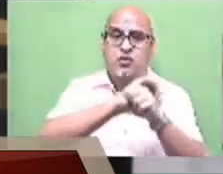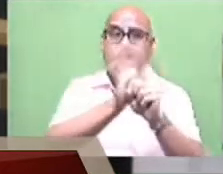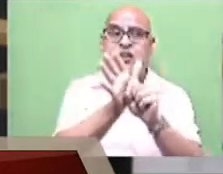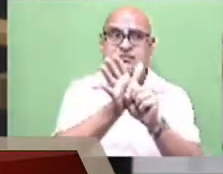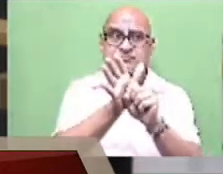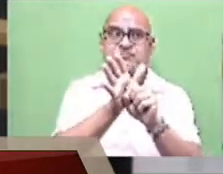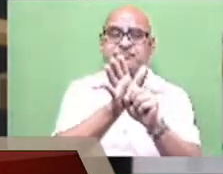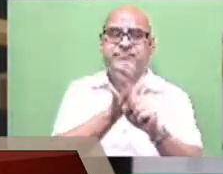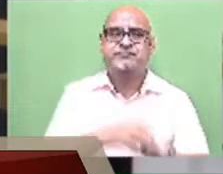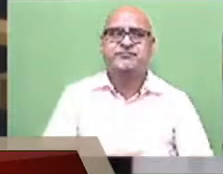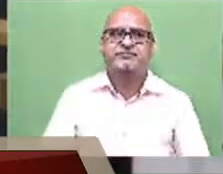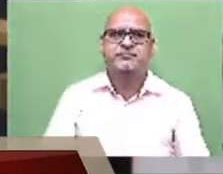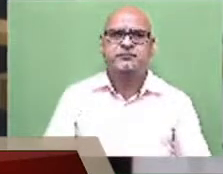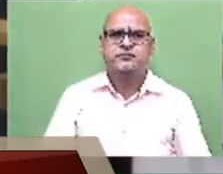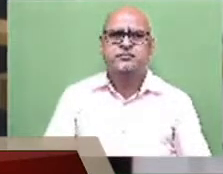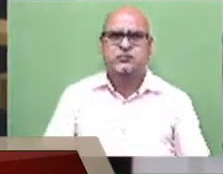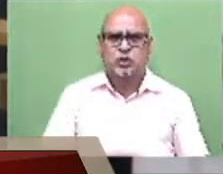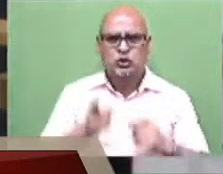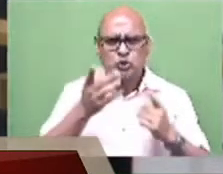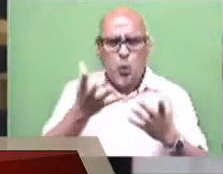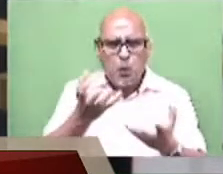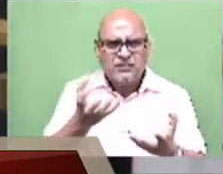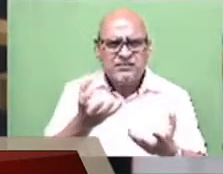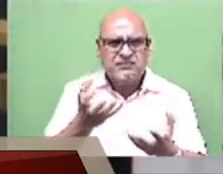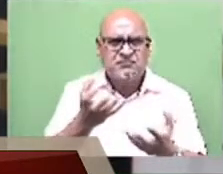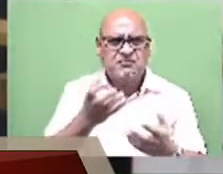court to pay a fine, to pay a ticket.